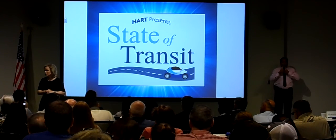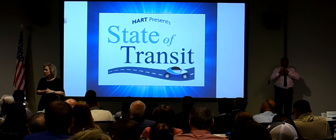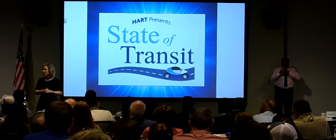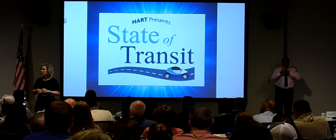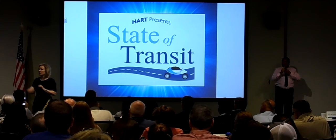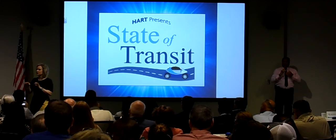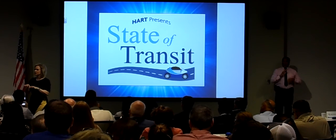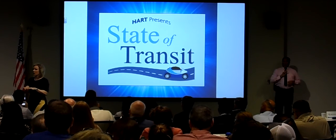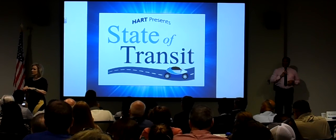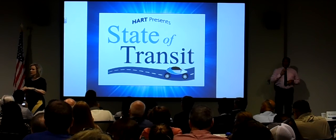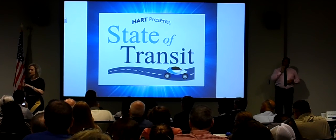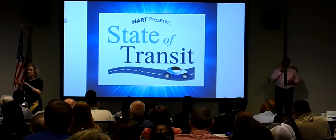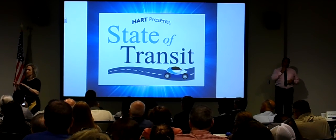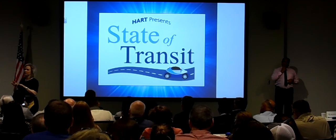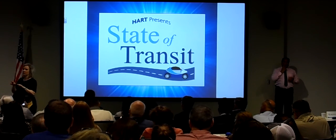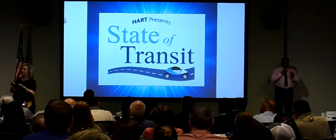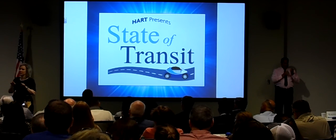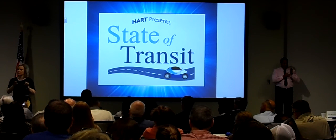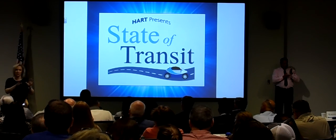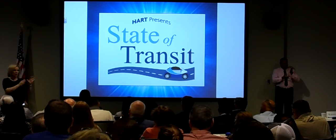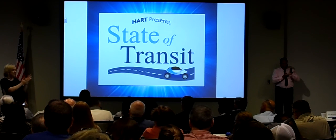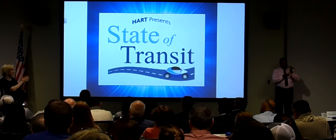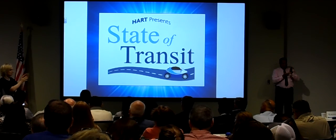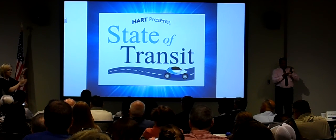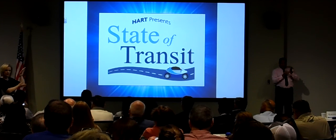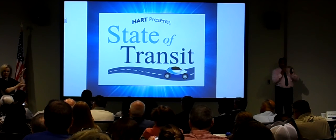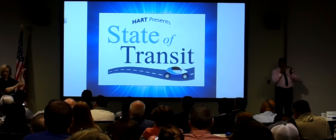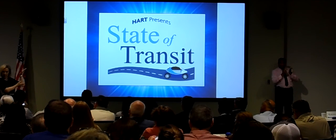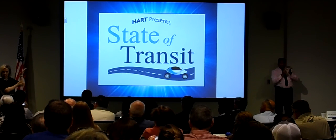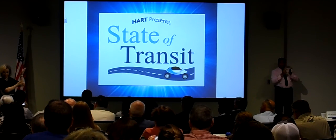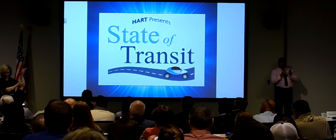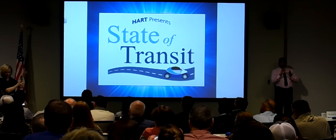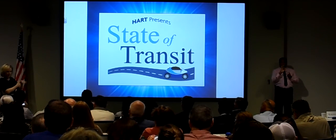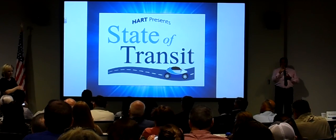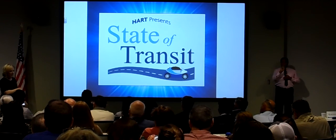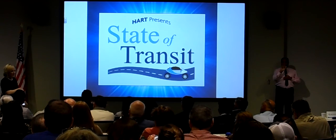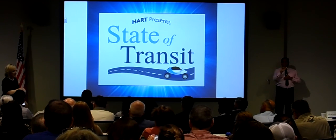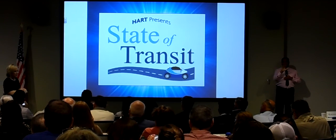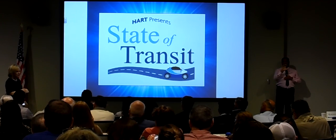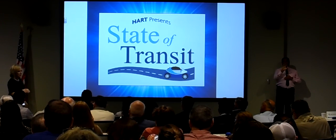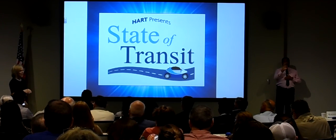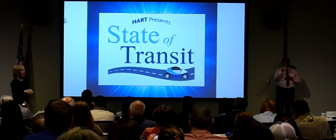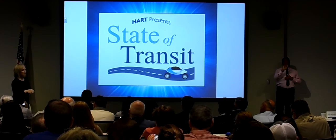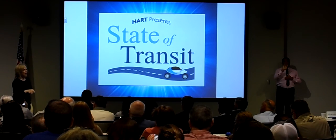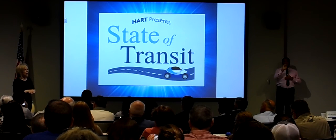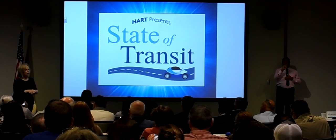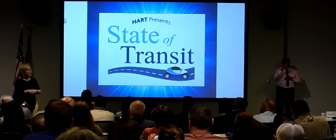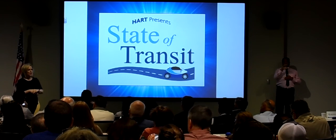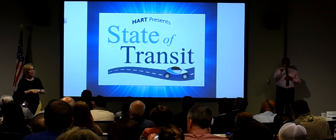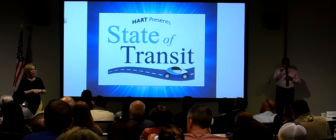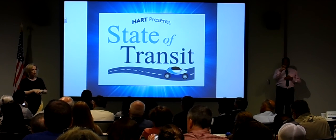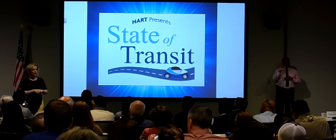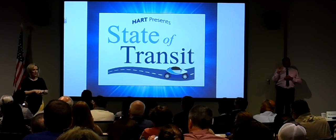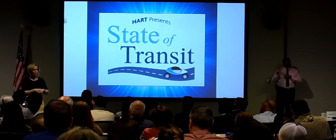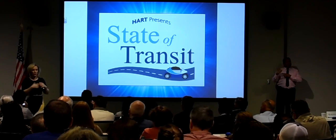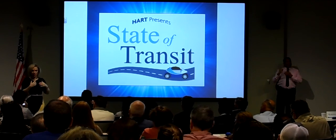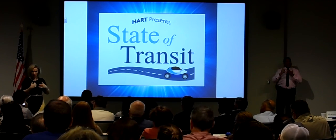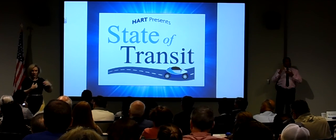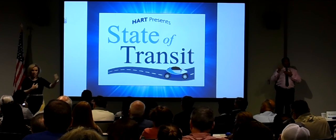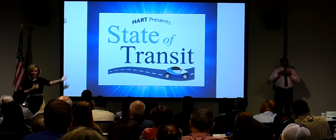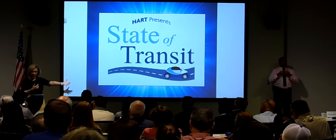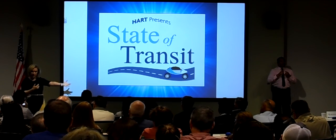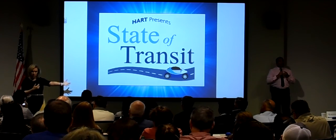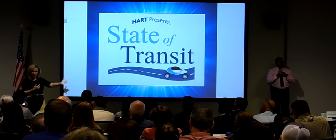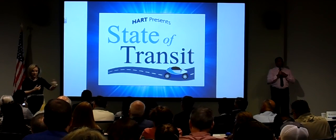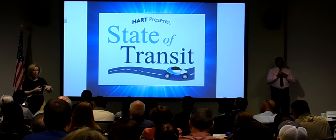cool technology, not just on the bus, but before it. You saw our fancy flamingo. The Flamingo Fair is a project led